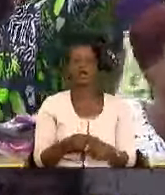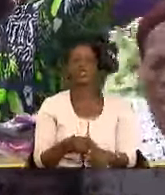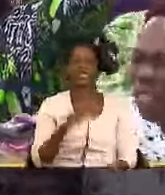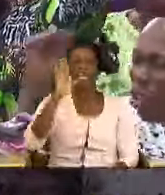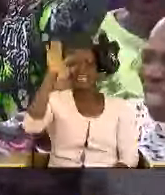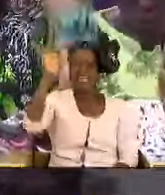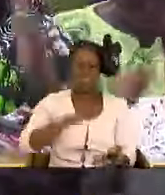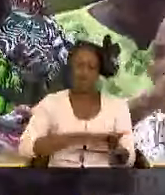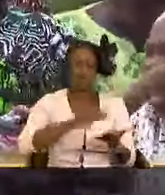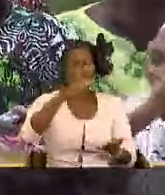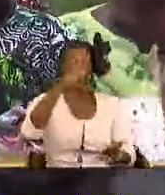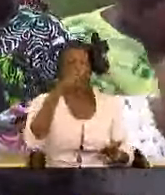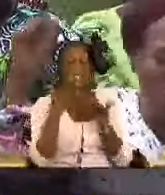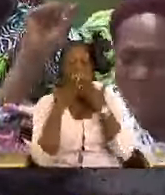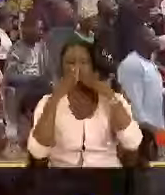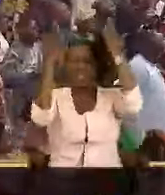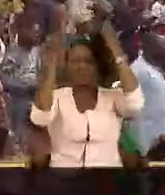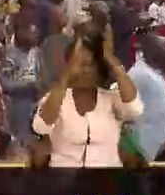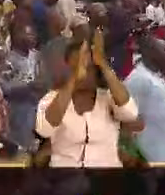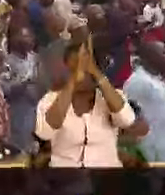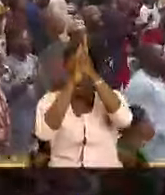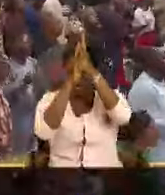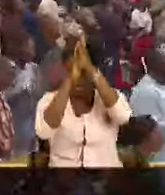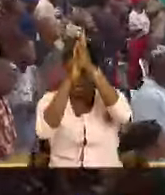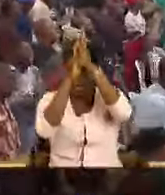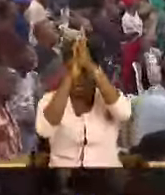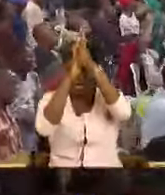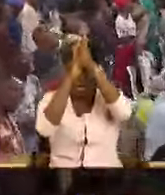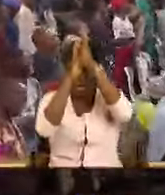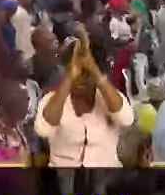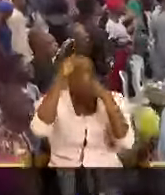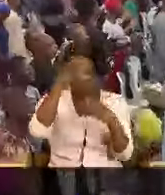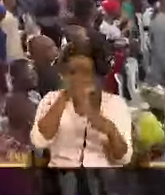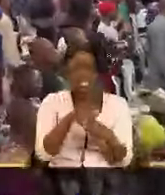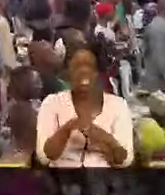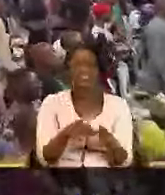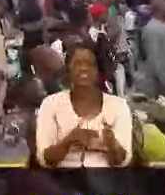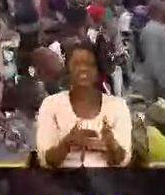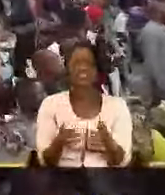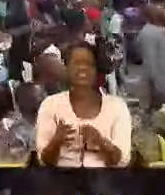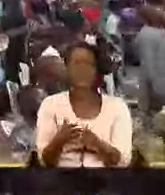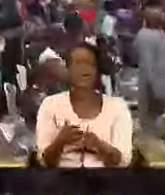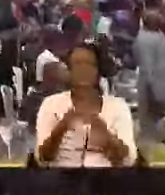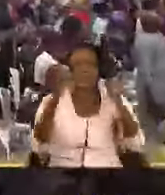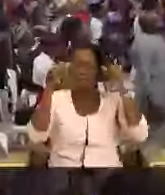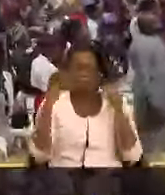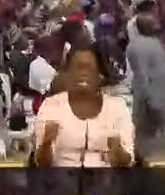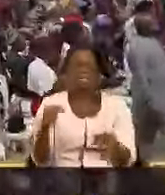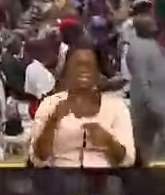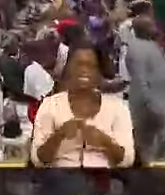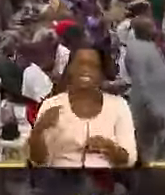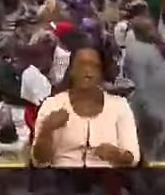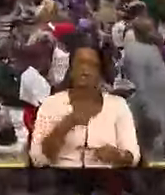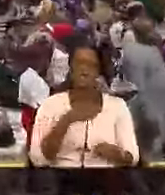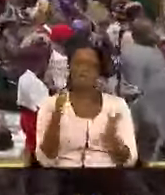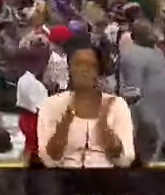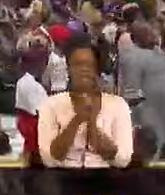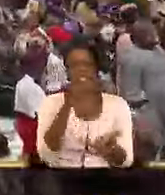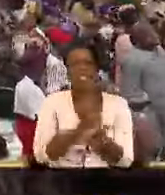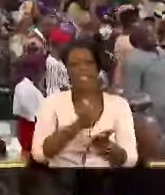Jesus thank you father in Jesus mighty name we